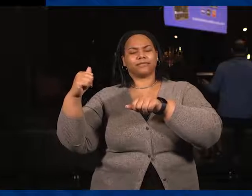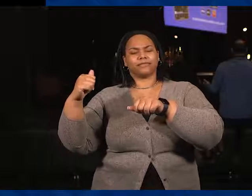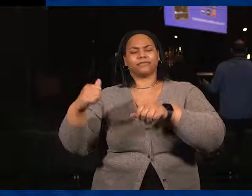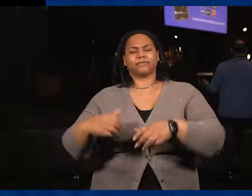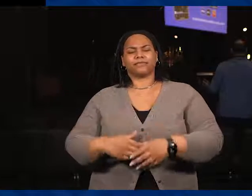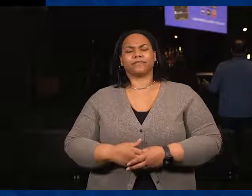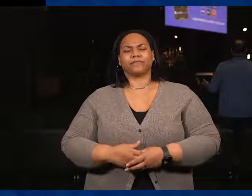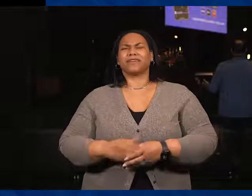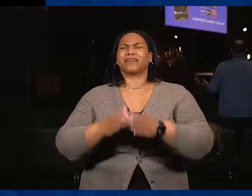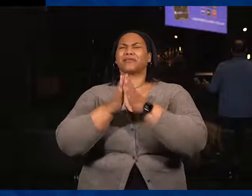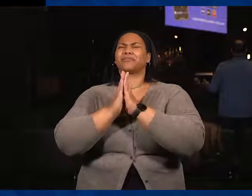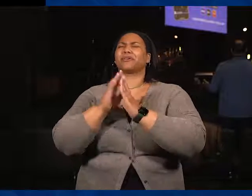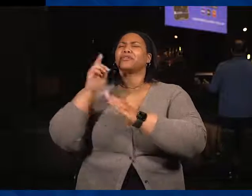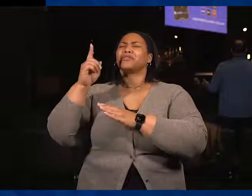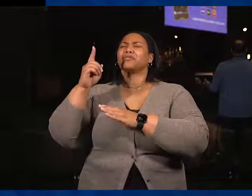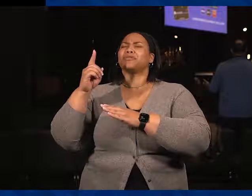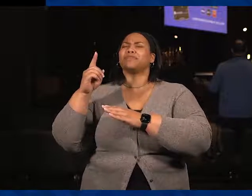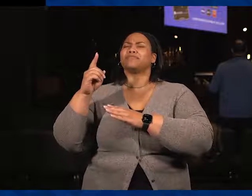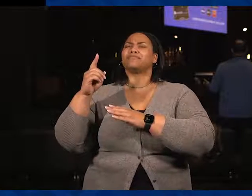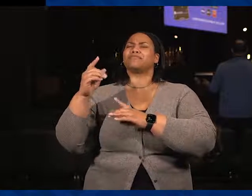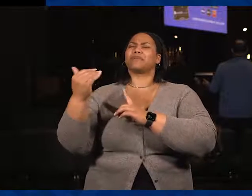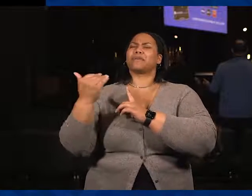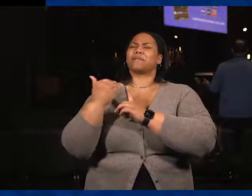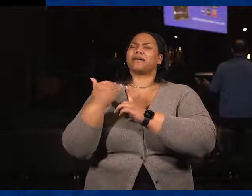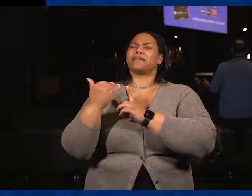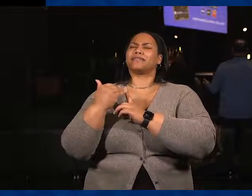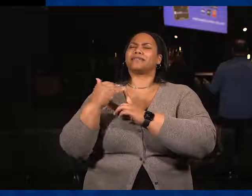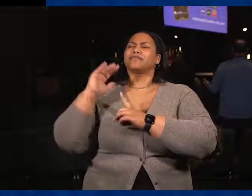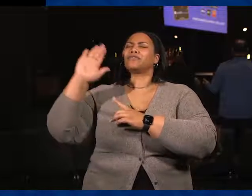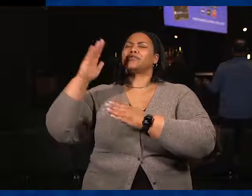that you would remind us of how good you are